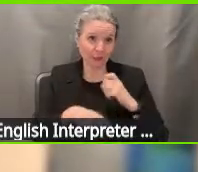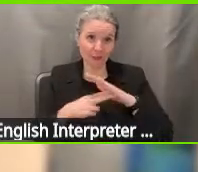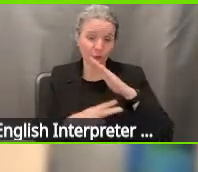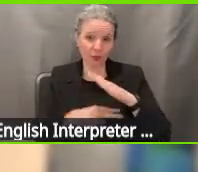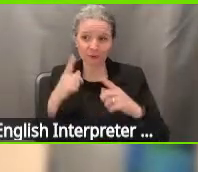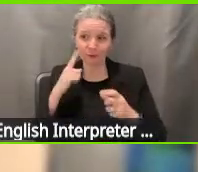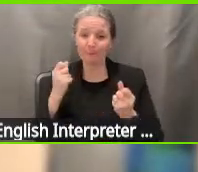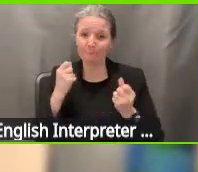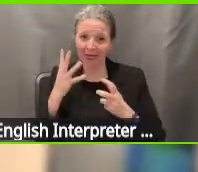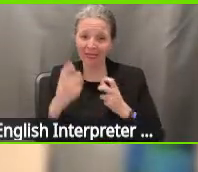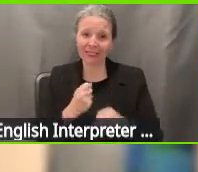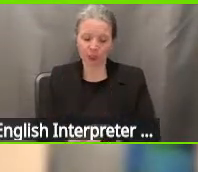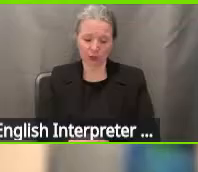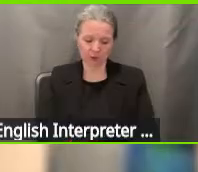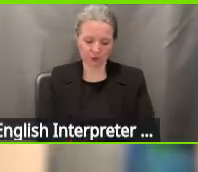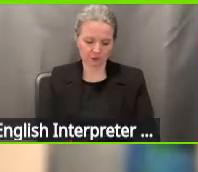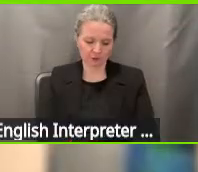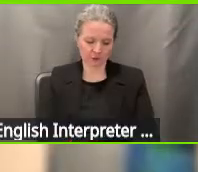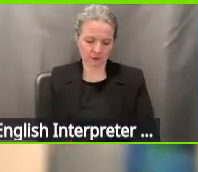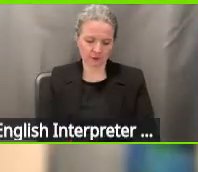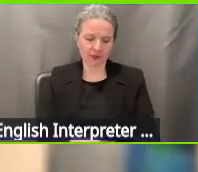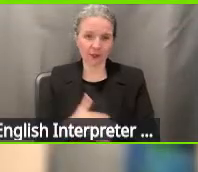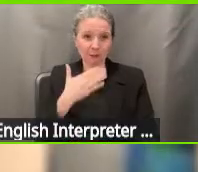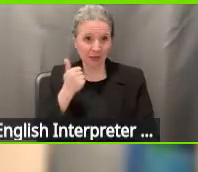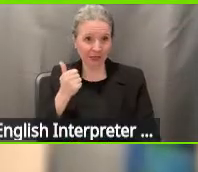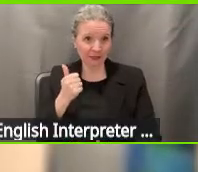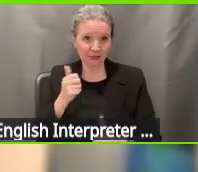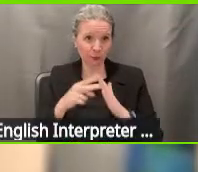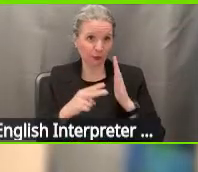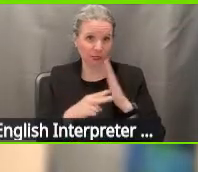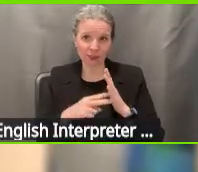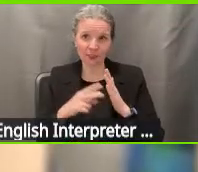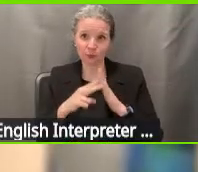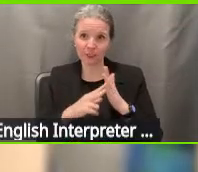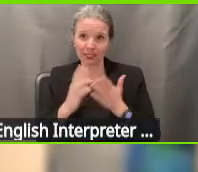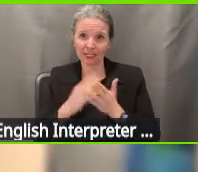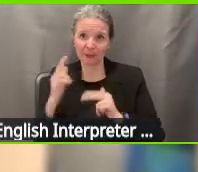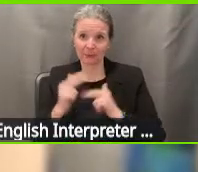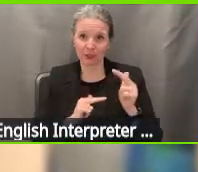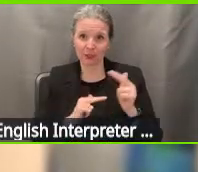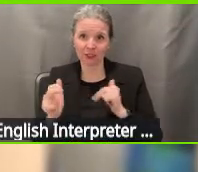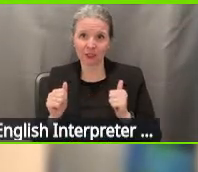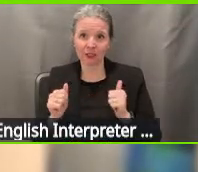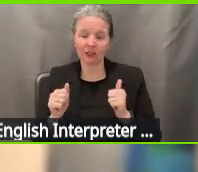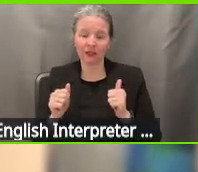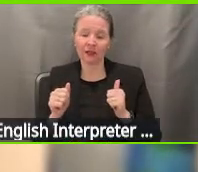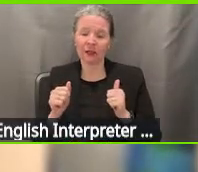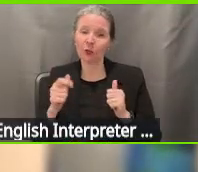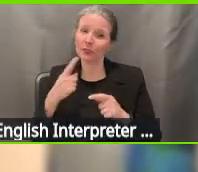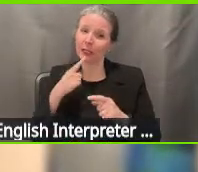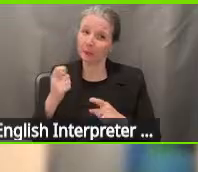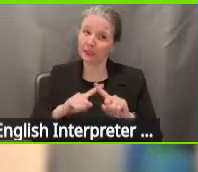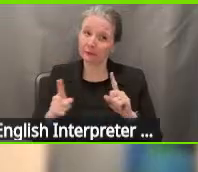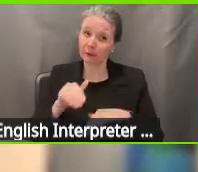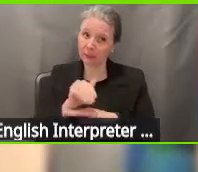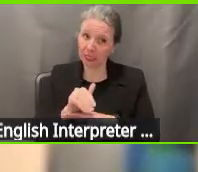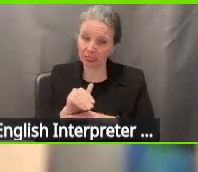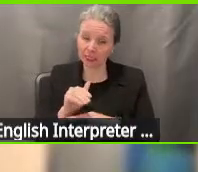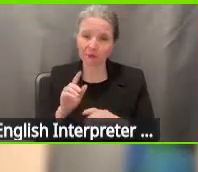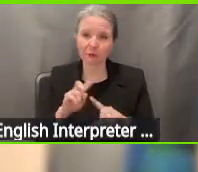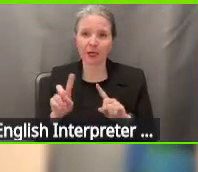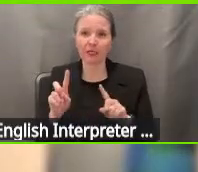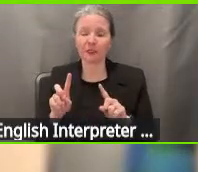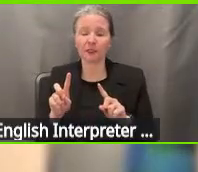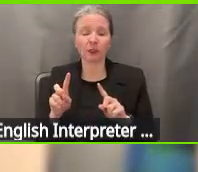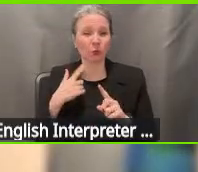for a long time, the best bridge is the bridge that gets built. Although you said it a little bit differently tonight, but